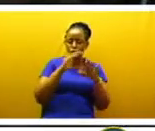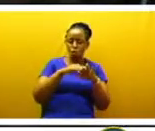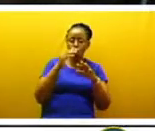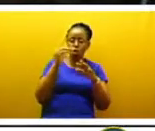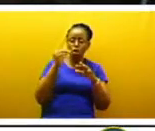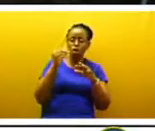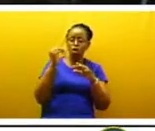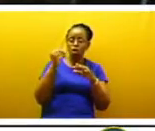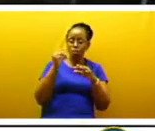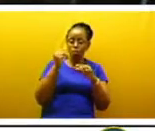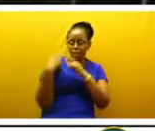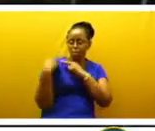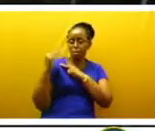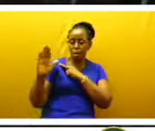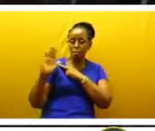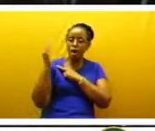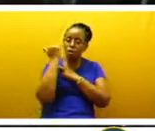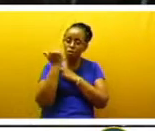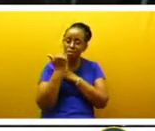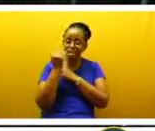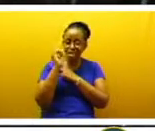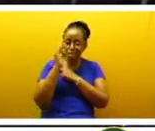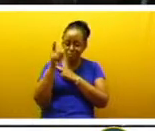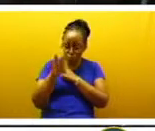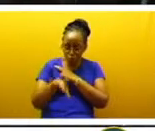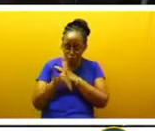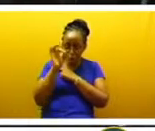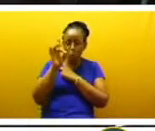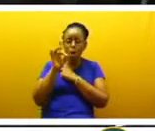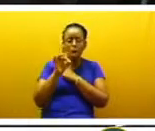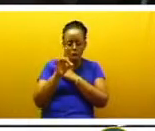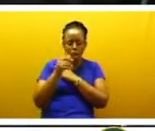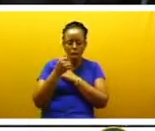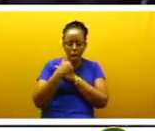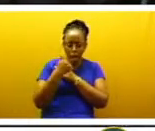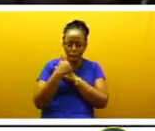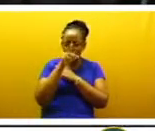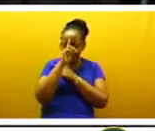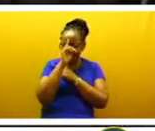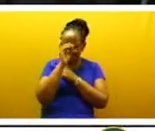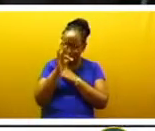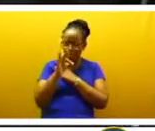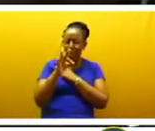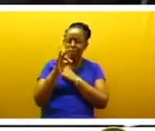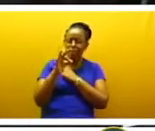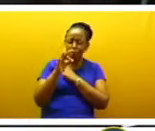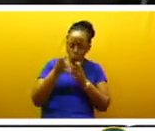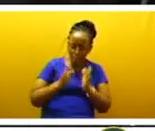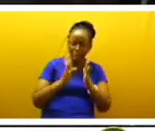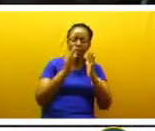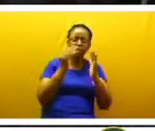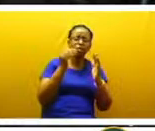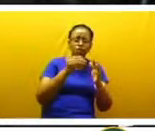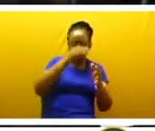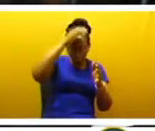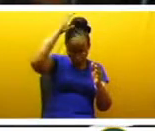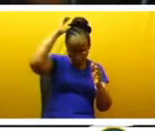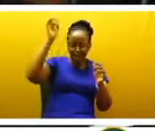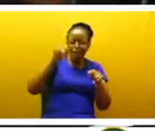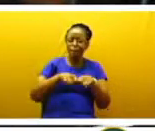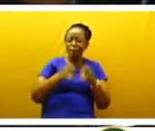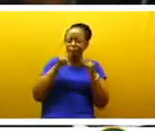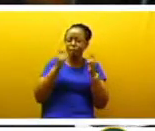find a serious violation, and we submit there are all these serious violations, it is